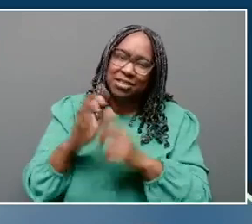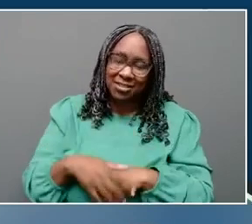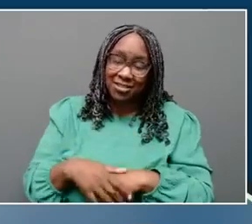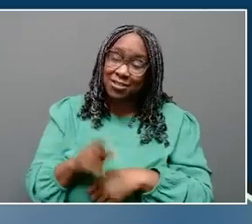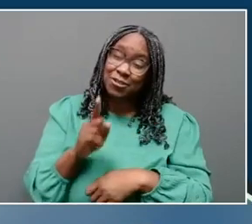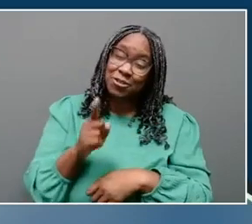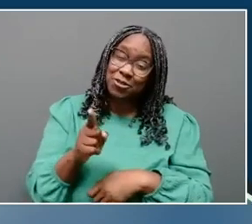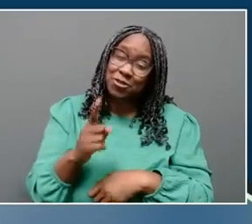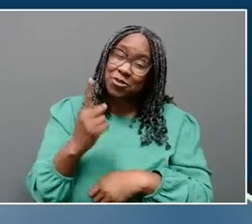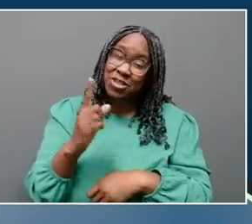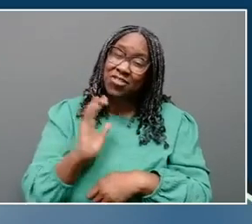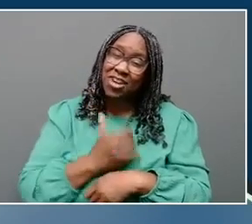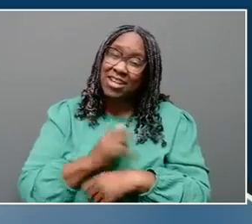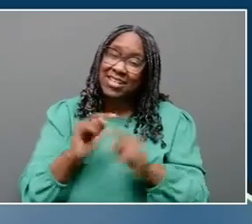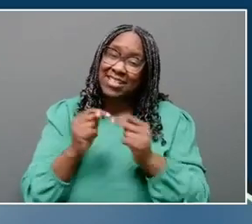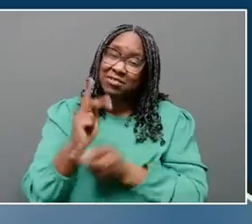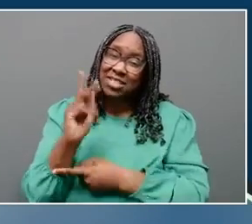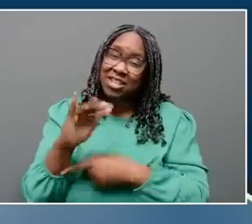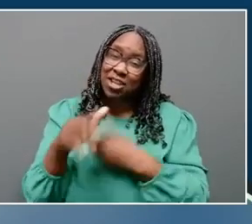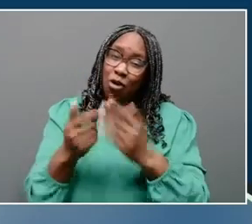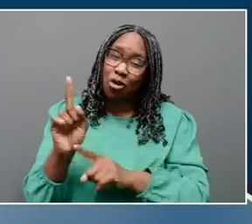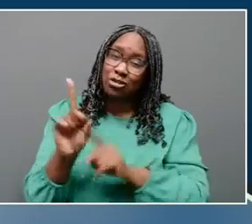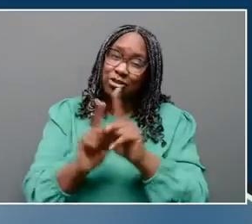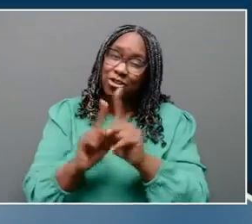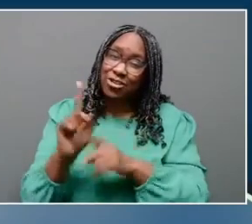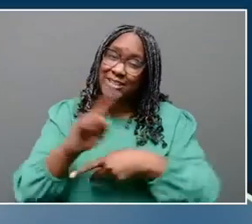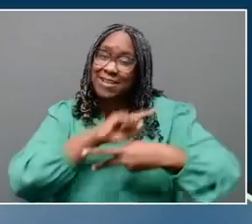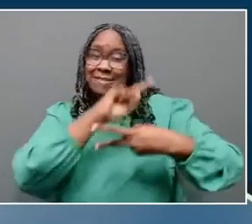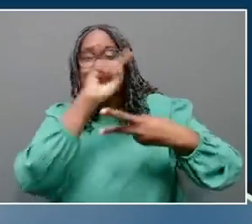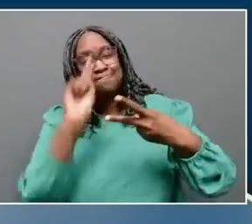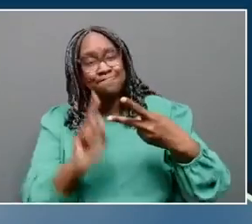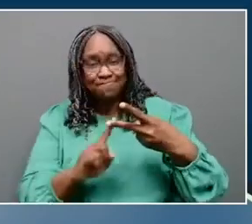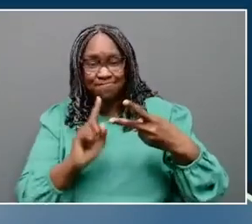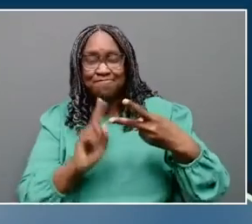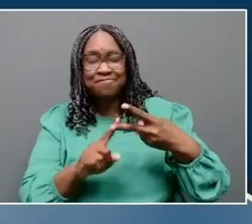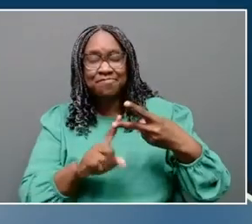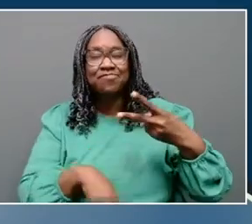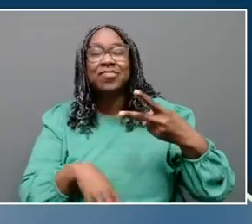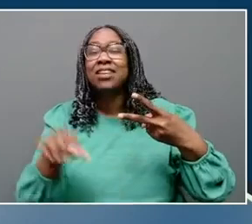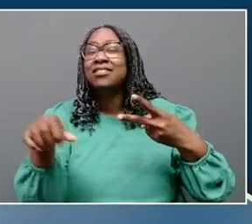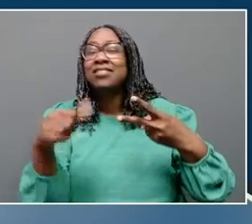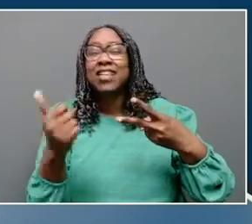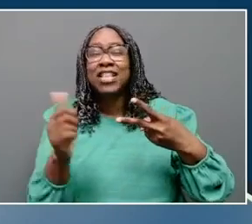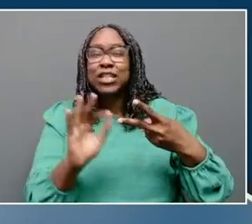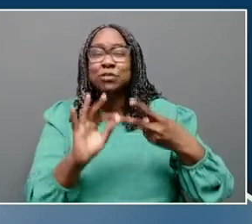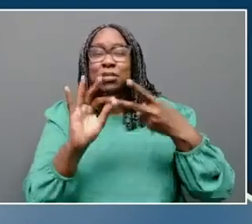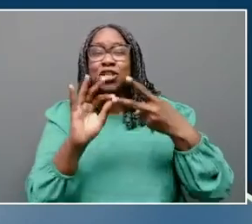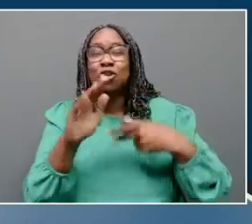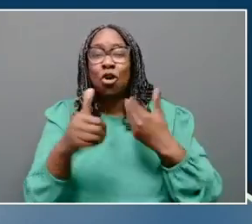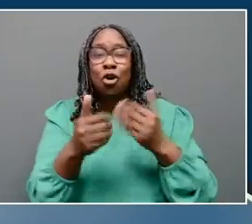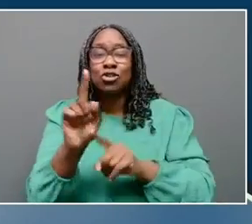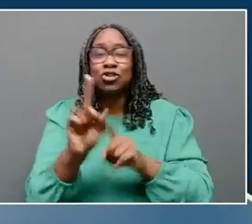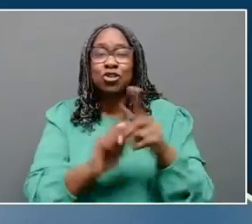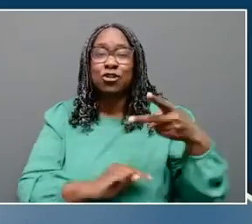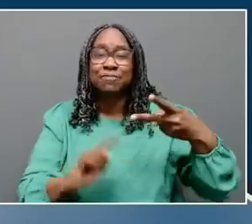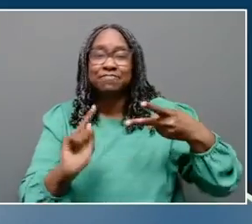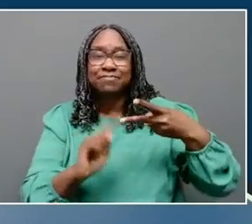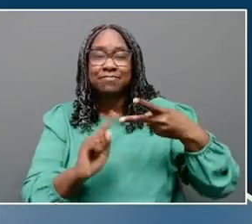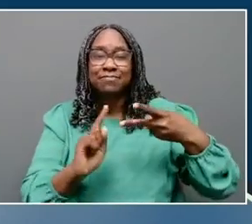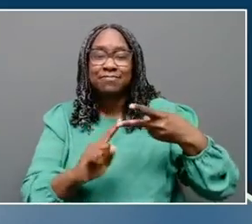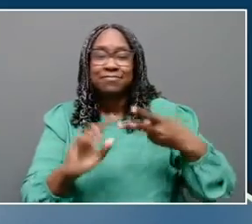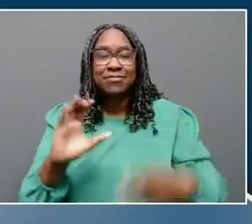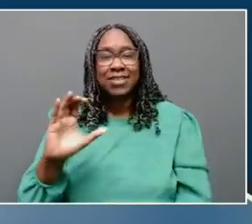Team Kentucky All-Stars. All right, in addition to Berea College, we have another special All-Star to honor today, which is Candy